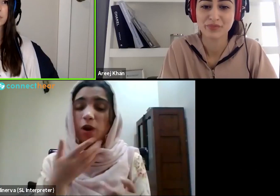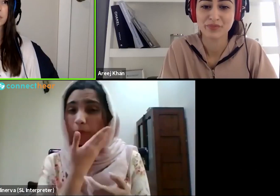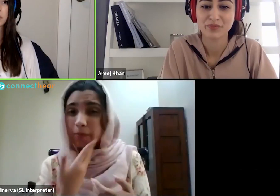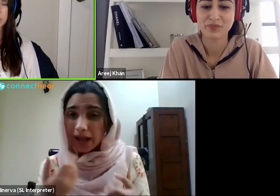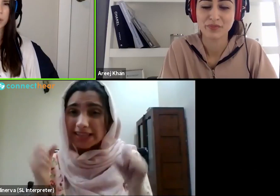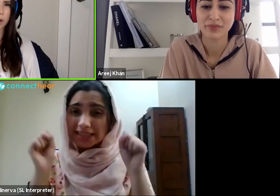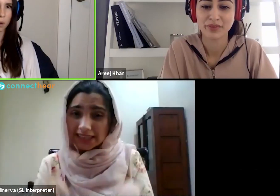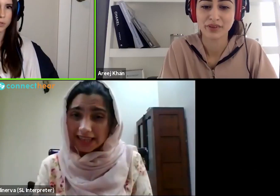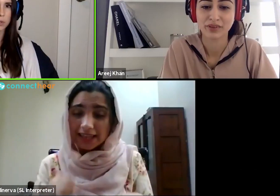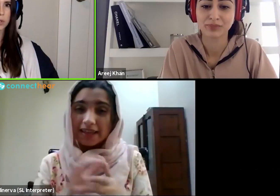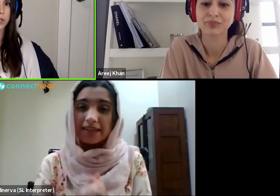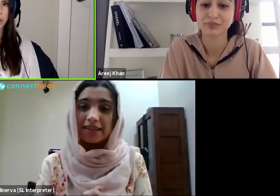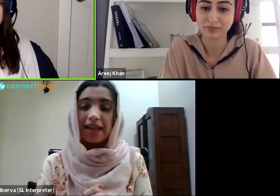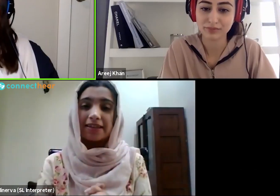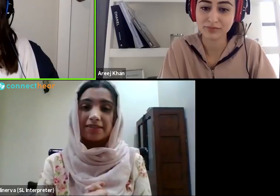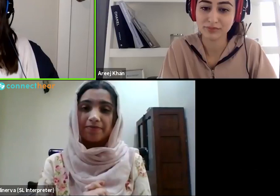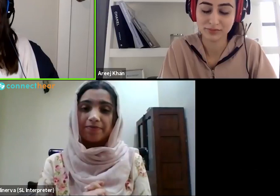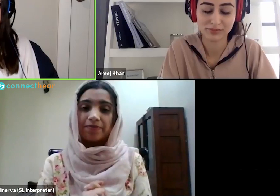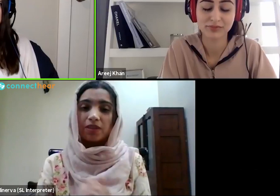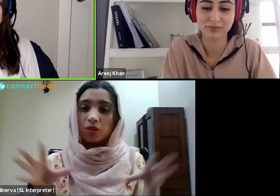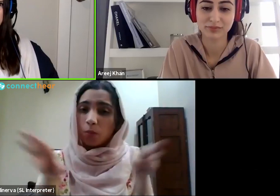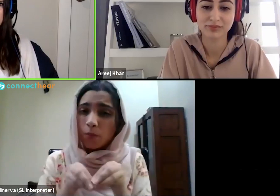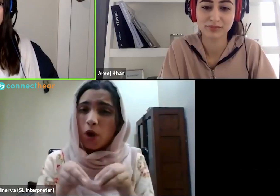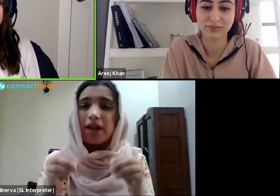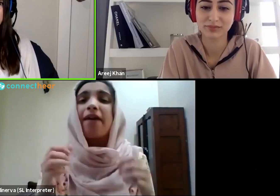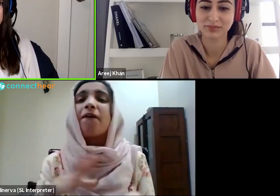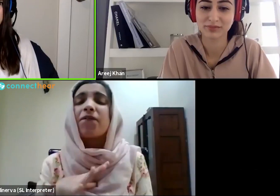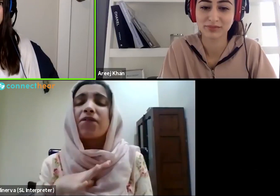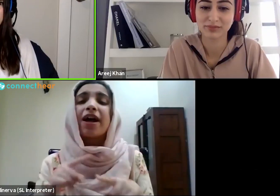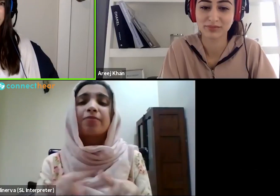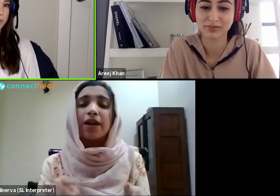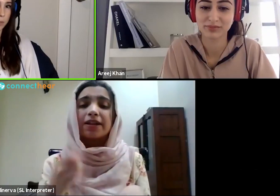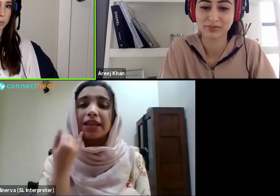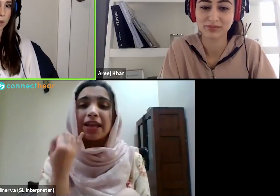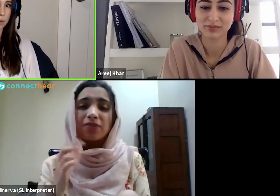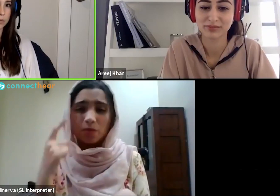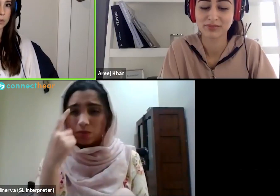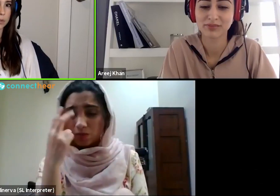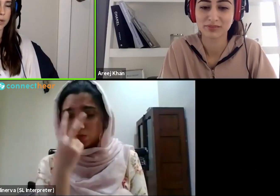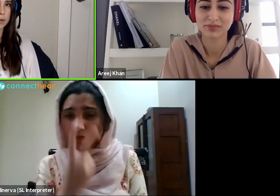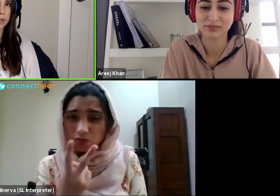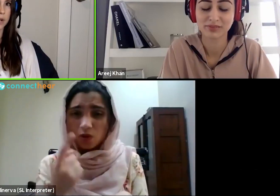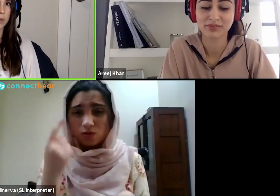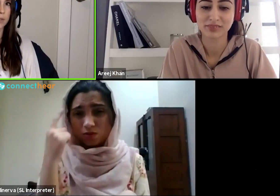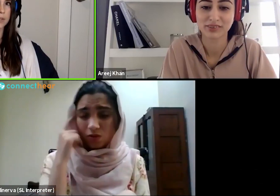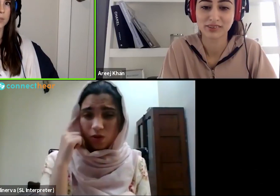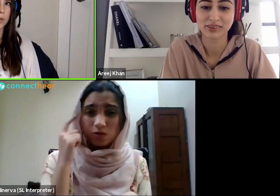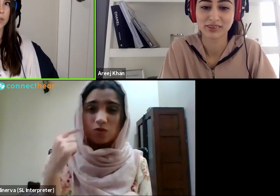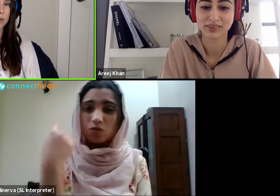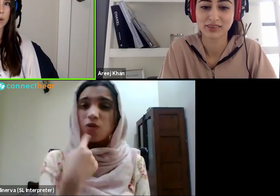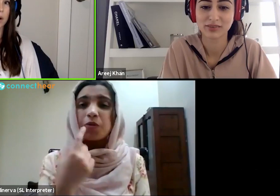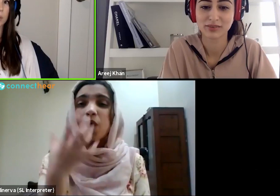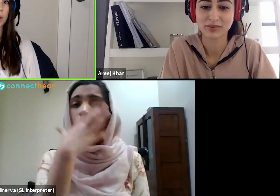you for you and all of you, the good and the ugly, and your disability both, and not that